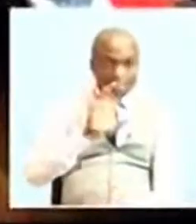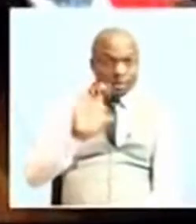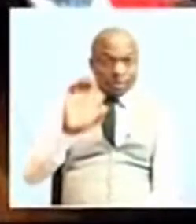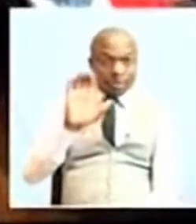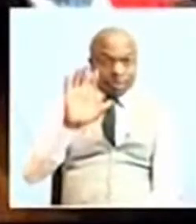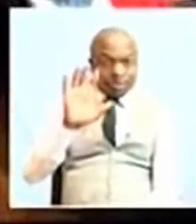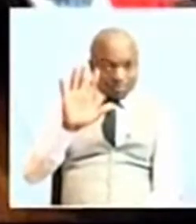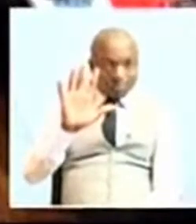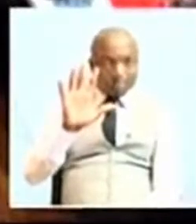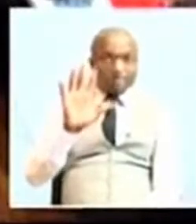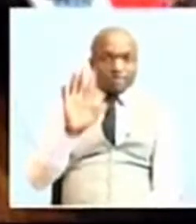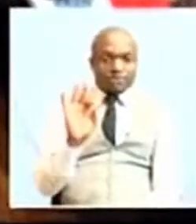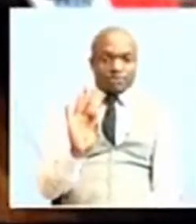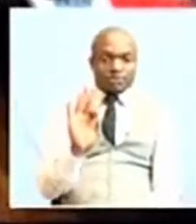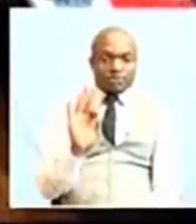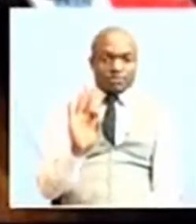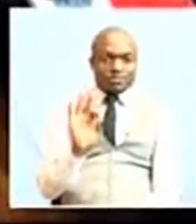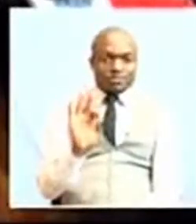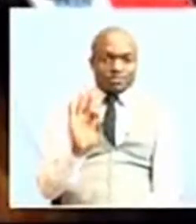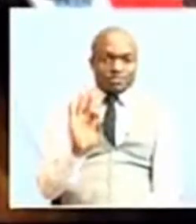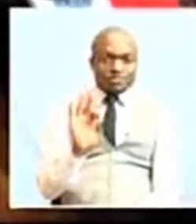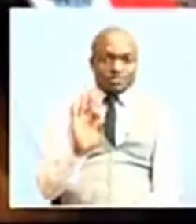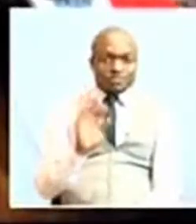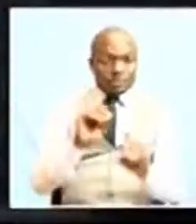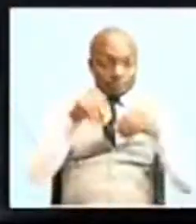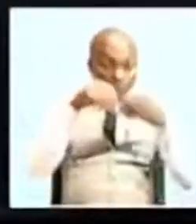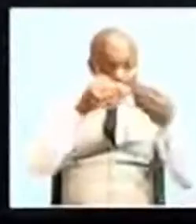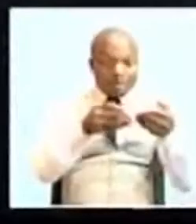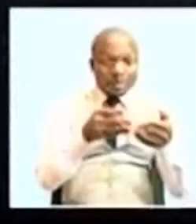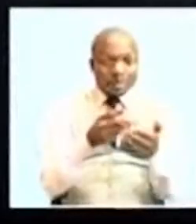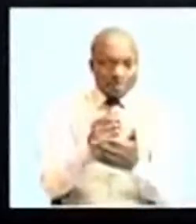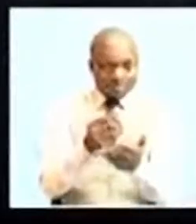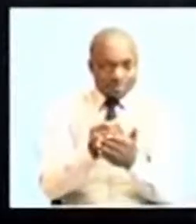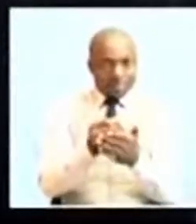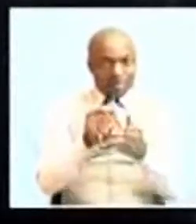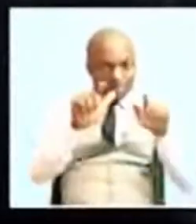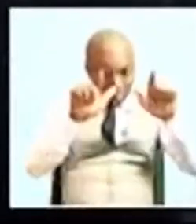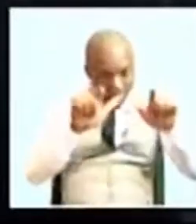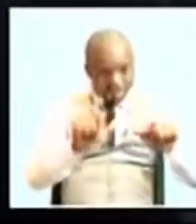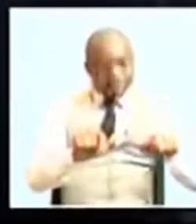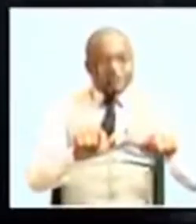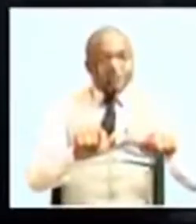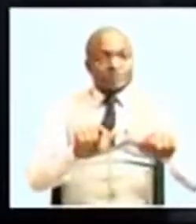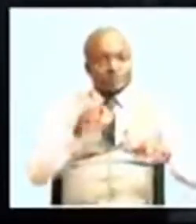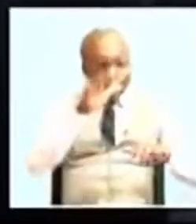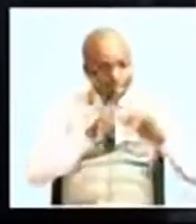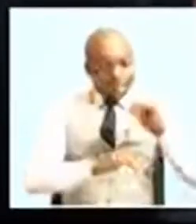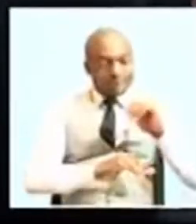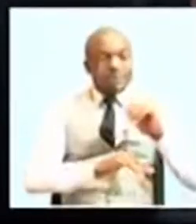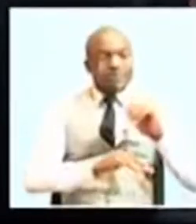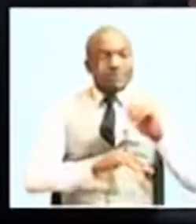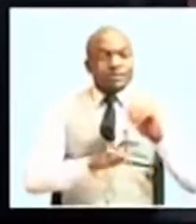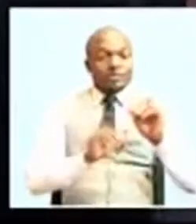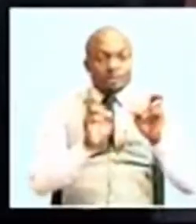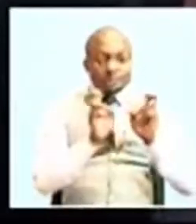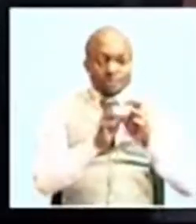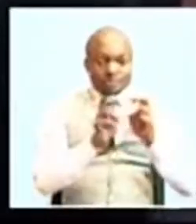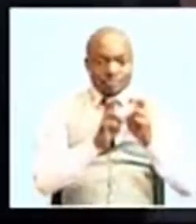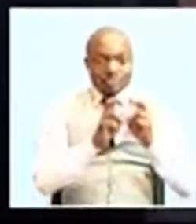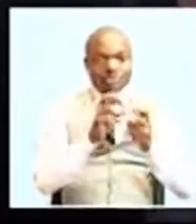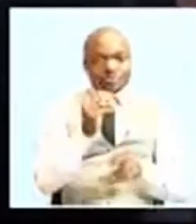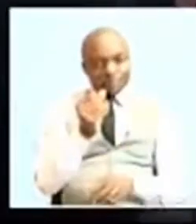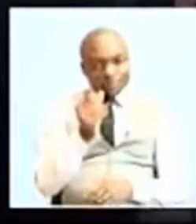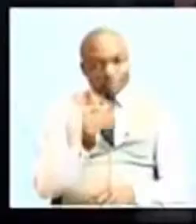359,359. So where the allocated amount is less than the contracted